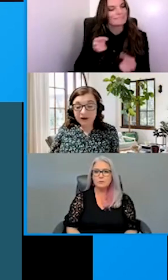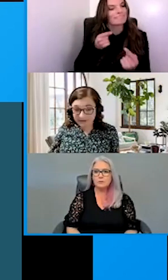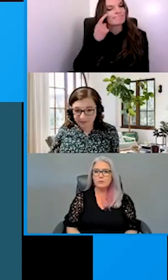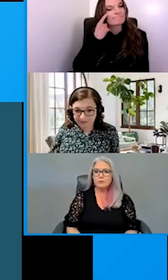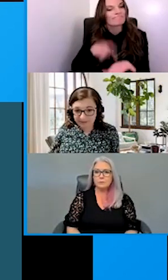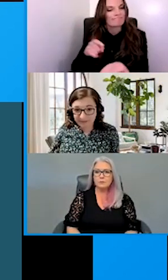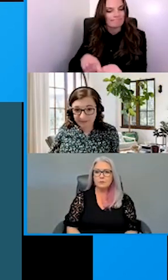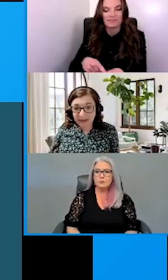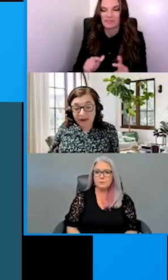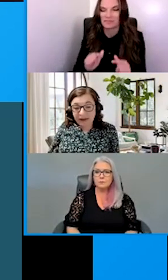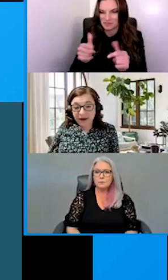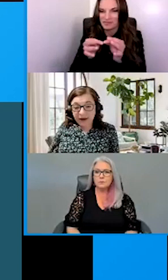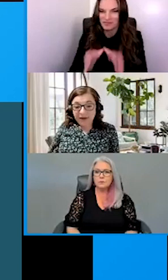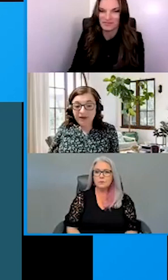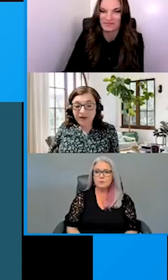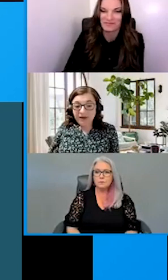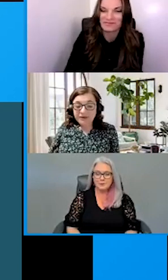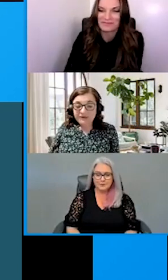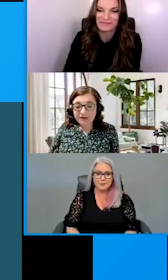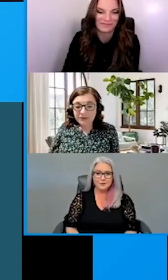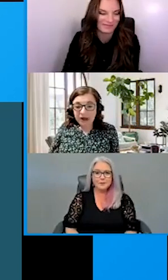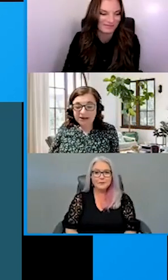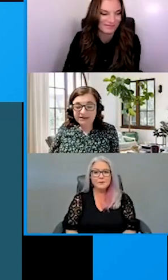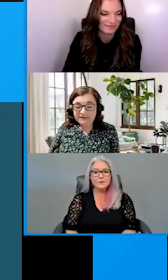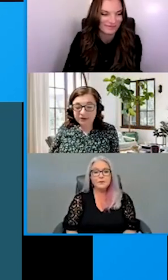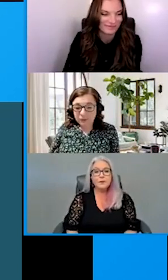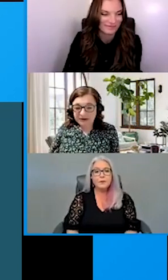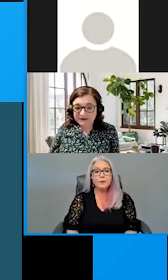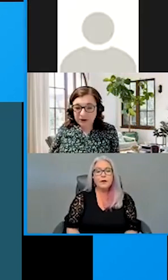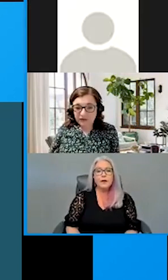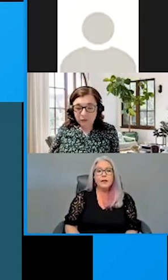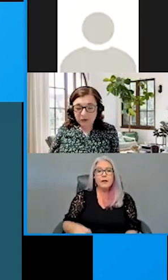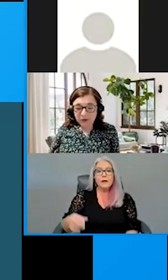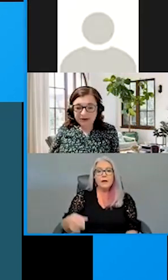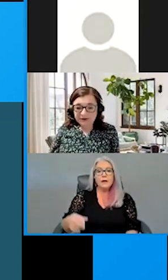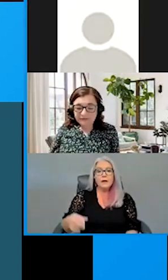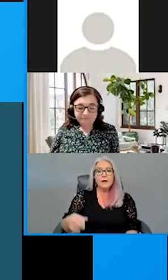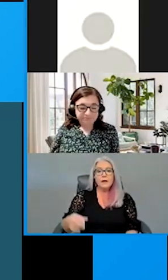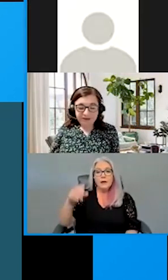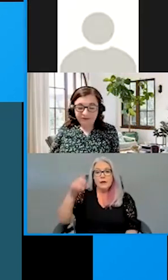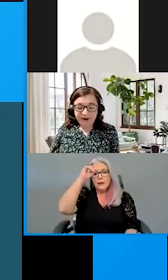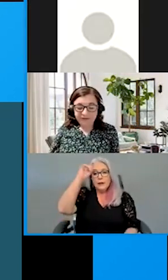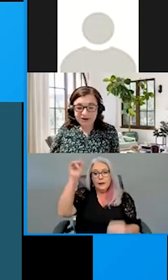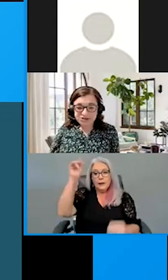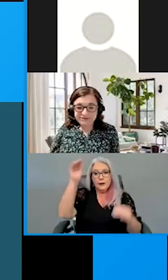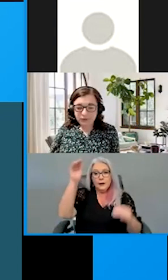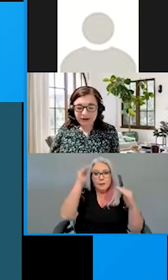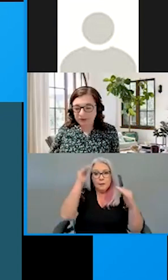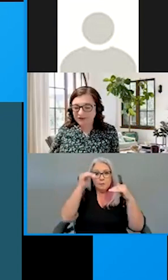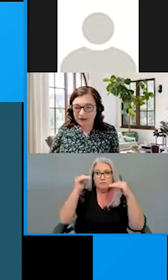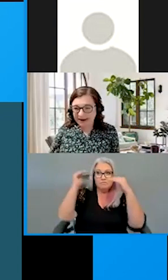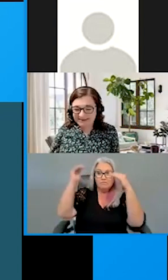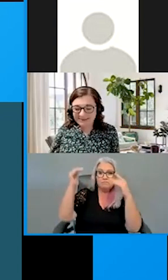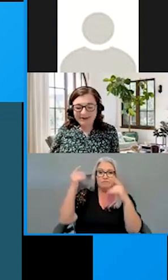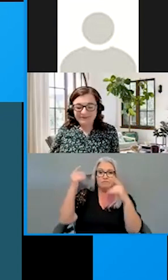So what is ableism? So these bullet points are 3 kind of different definitions of, well, they